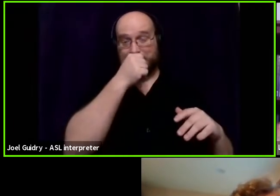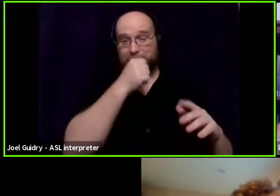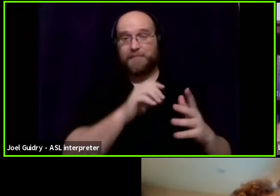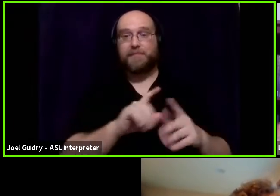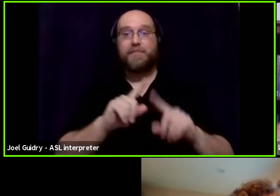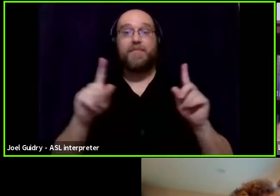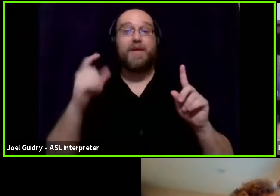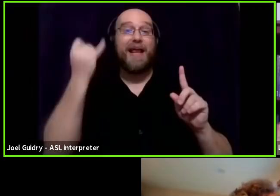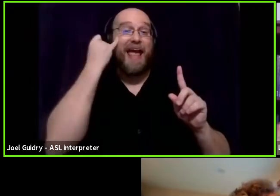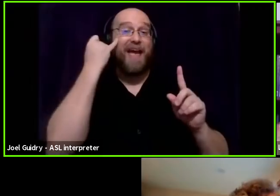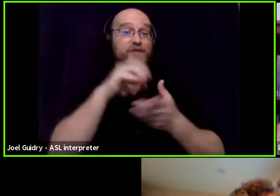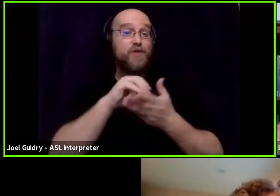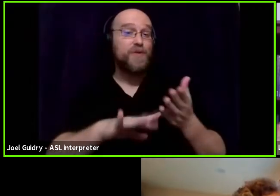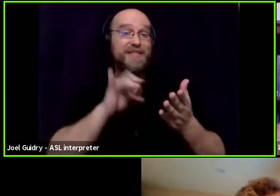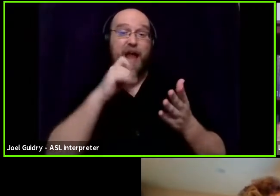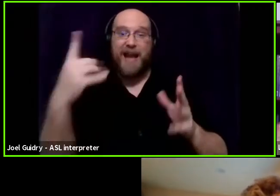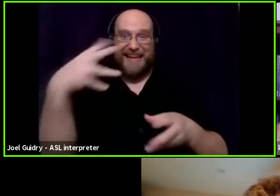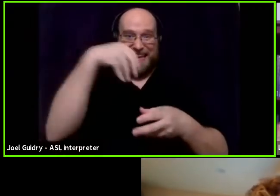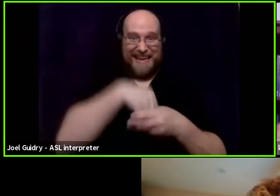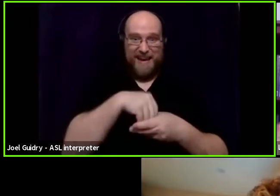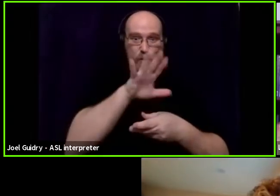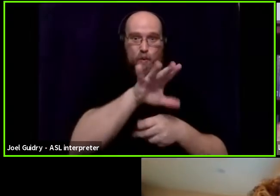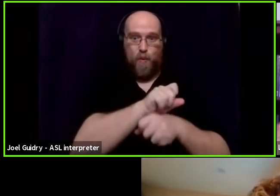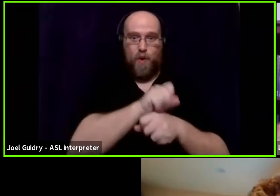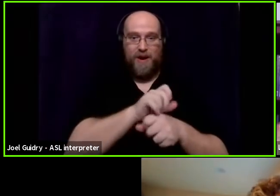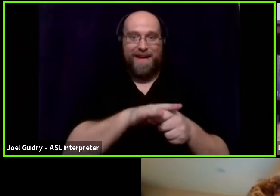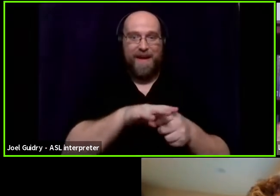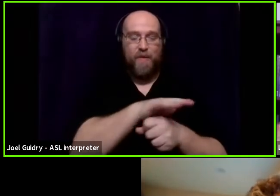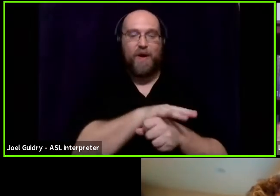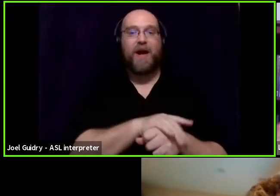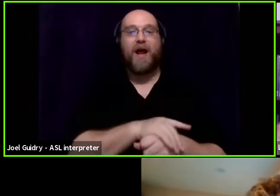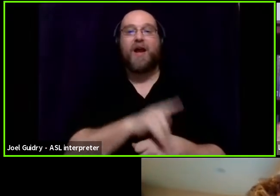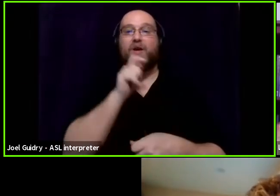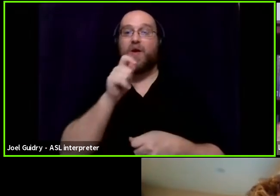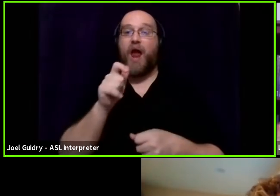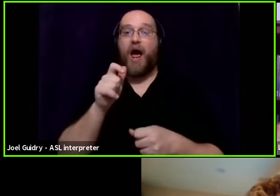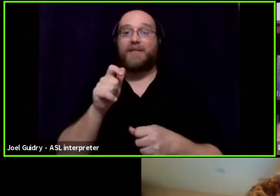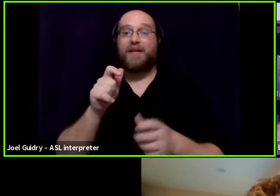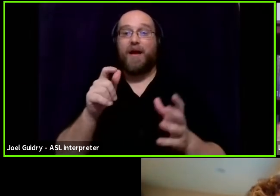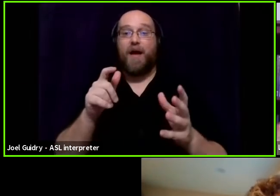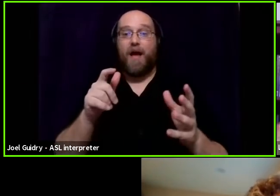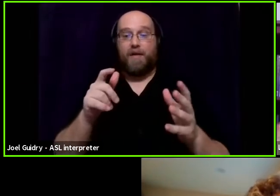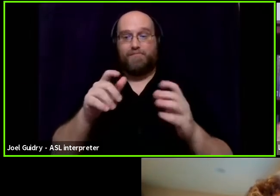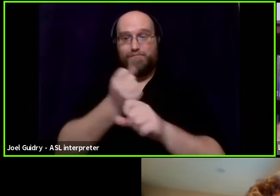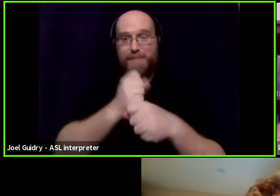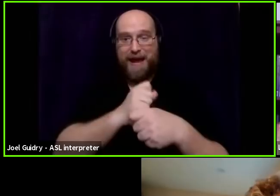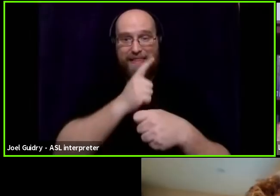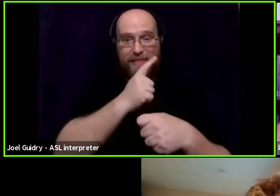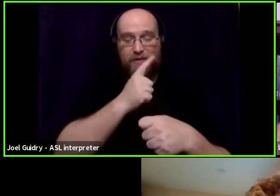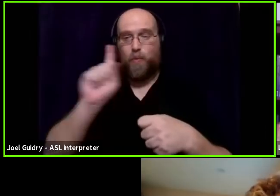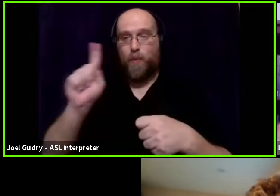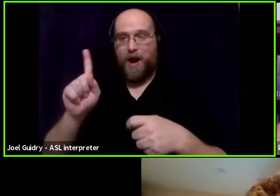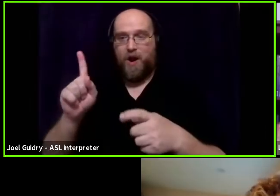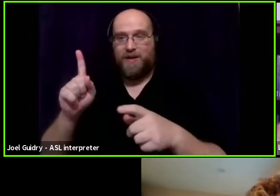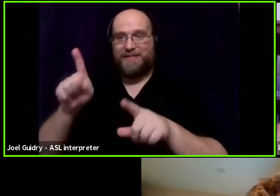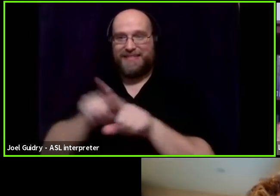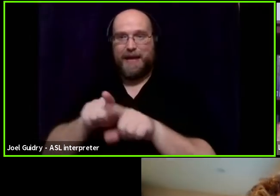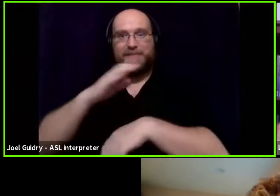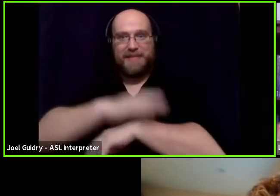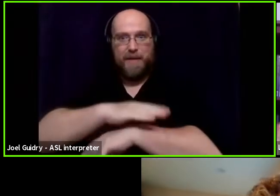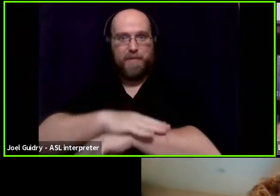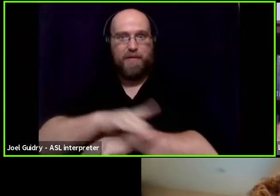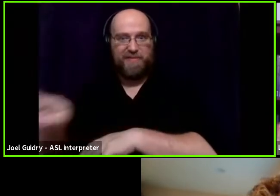are working, for example, you're not putting lunches together at the same table where they're learning, that shouldn't impact you. But again, your